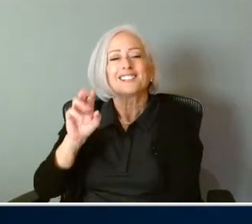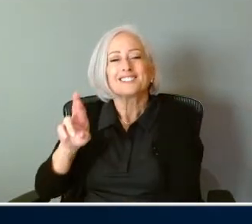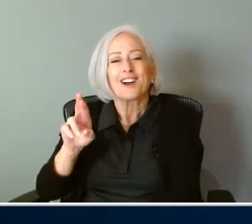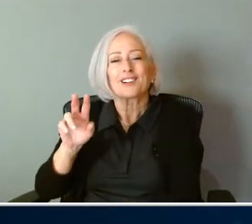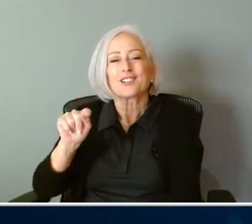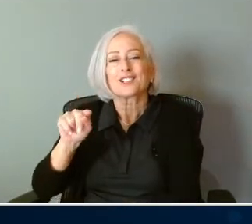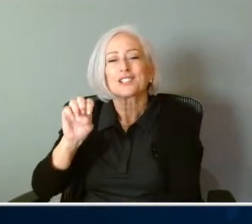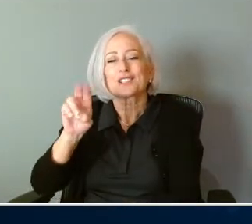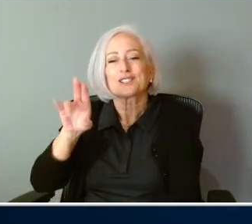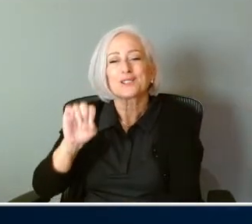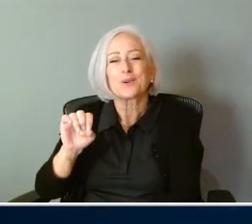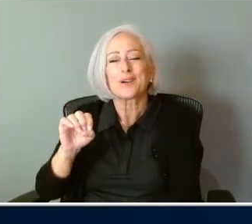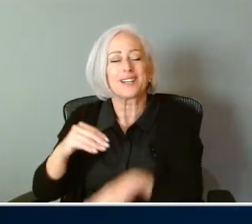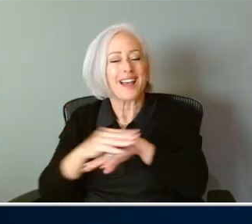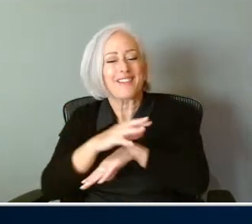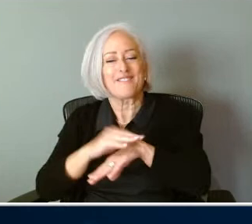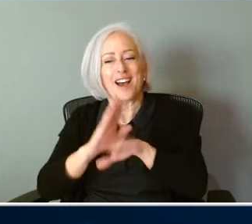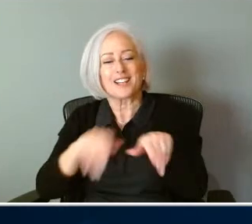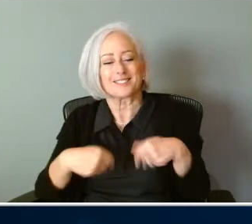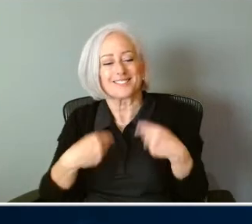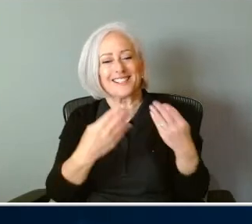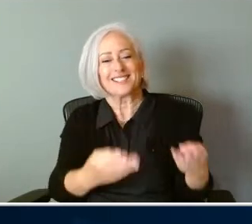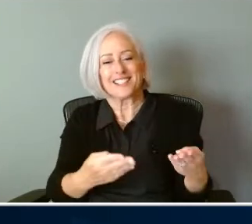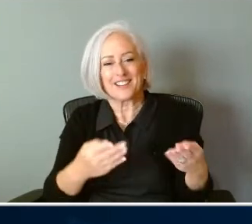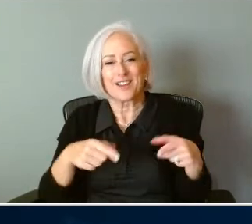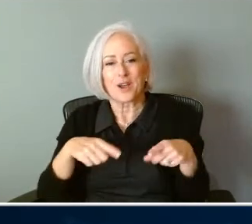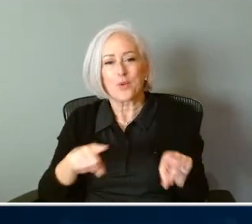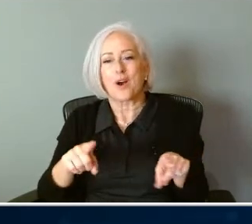new job, as you sit by the water and relax?